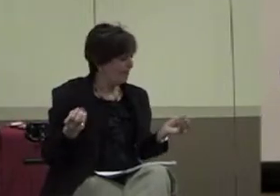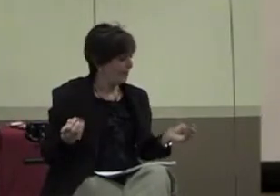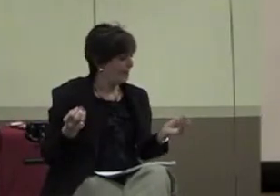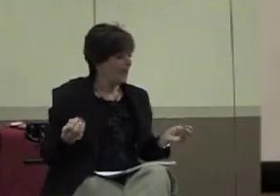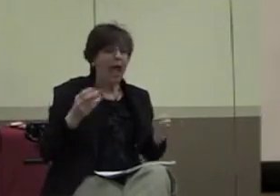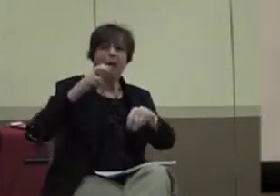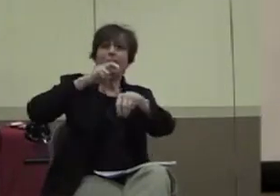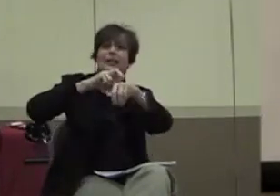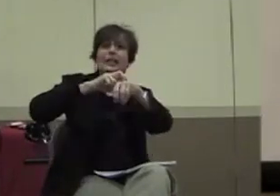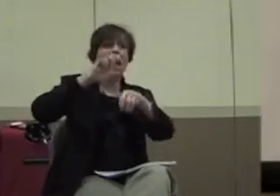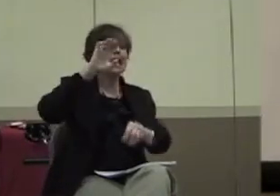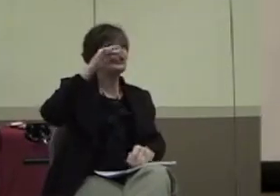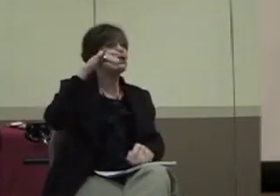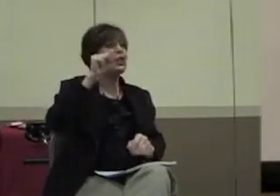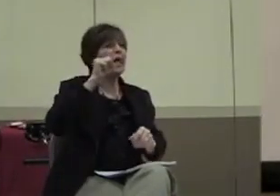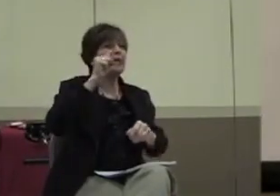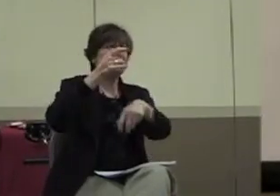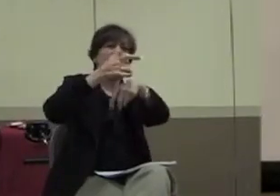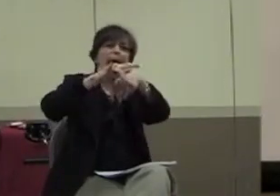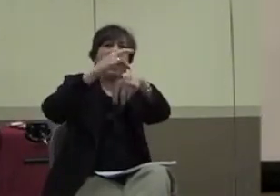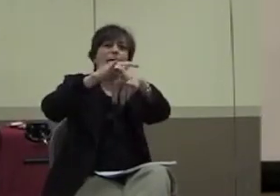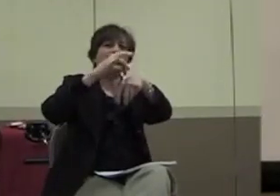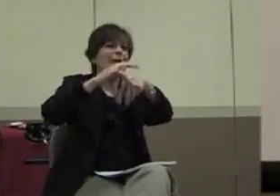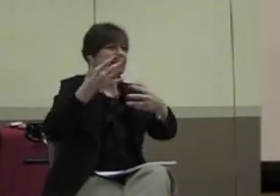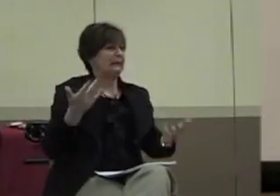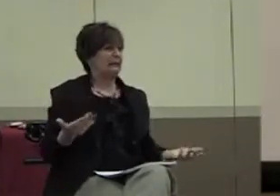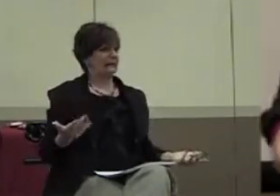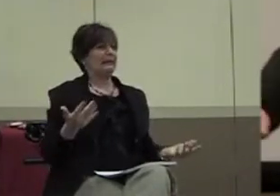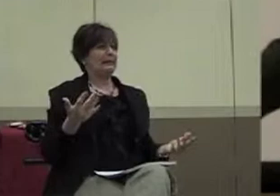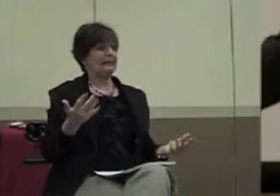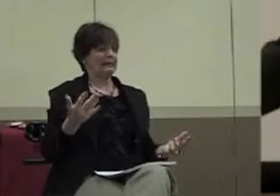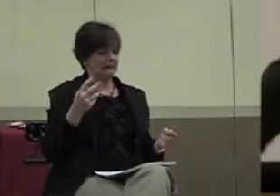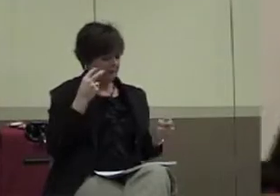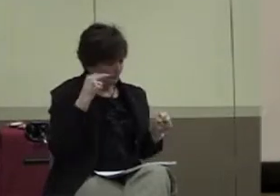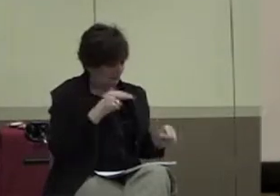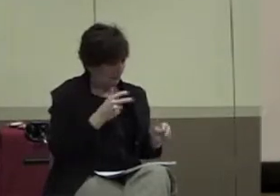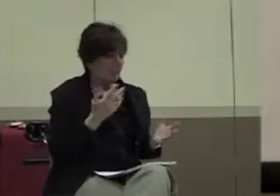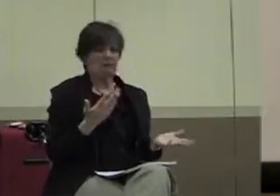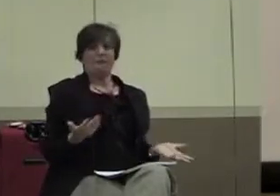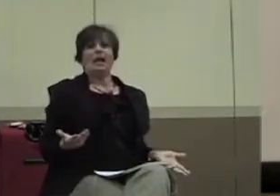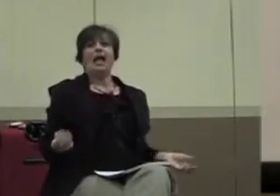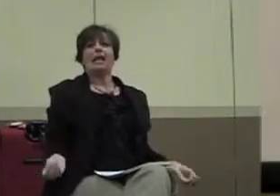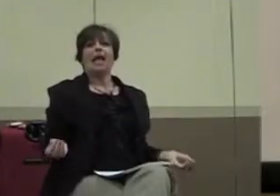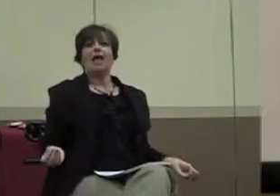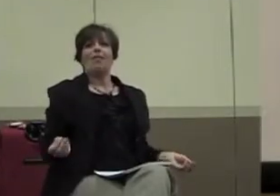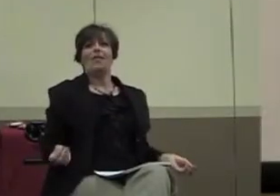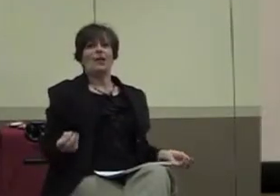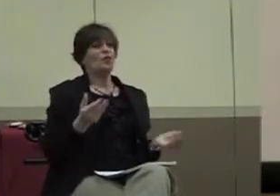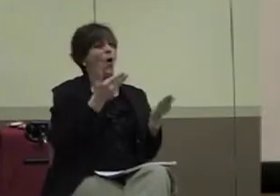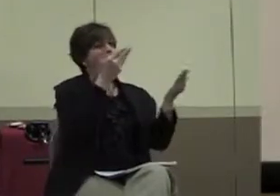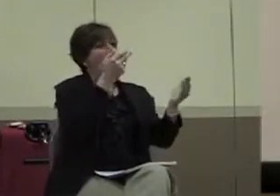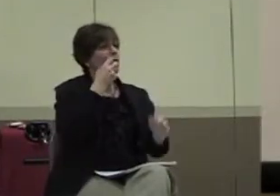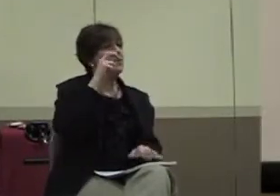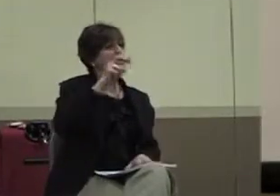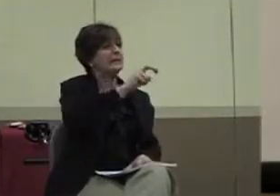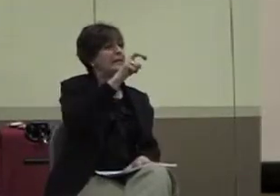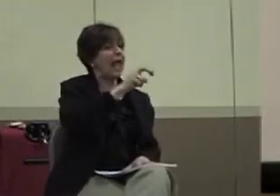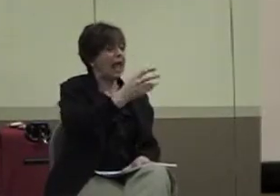of potato chips was staring up at him. He had nothing to offer the